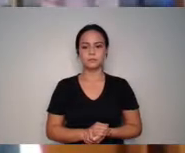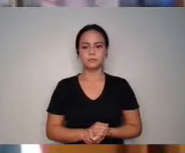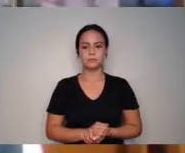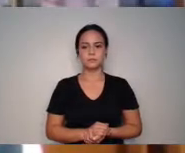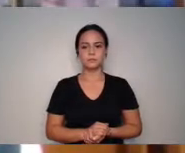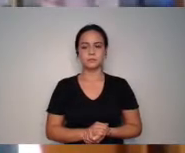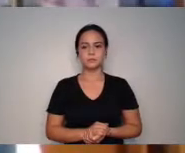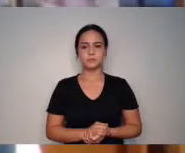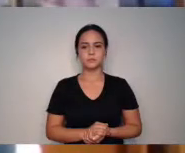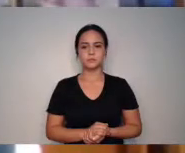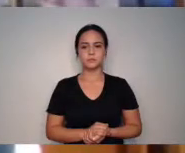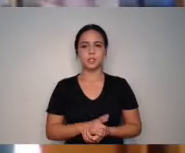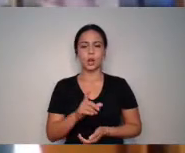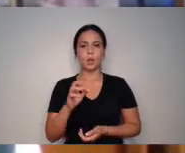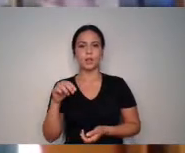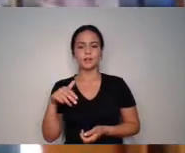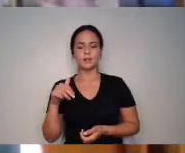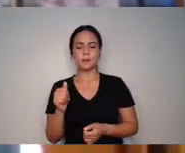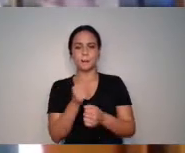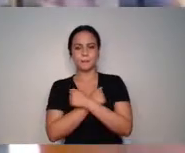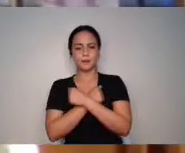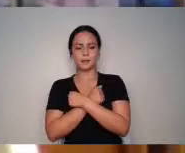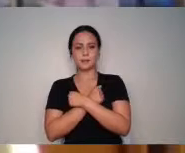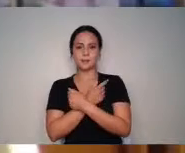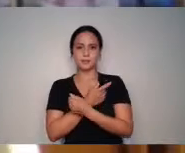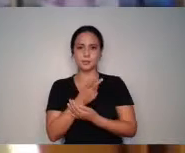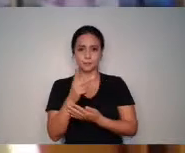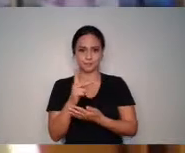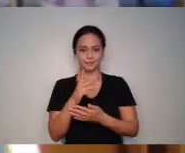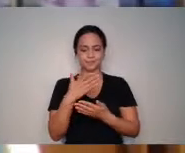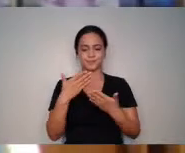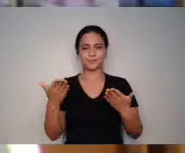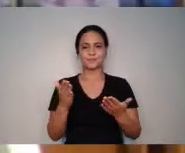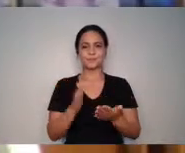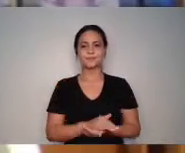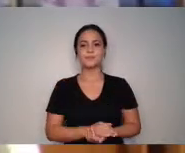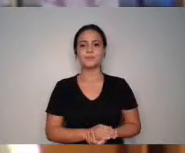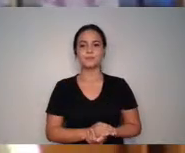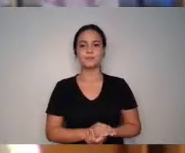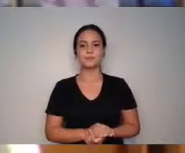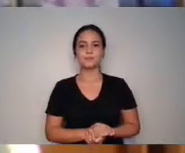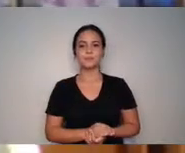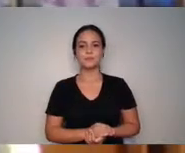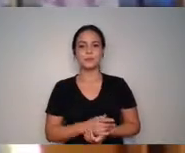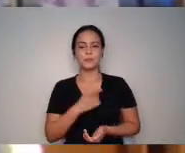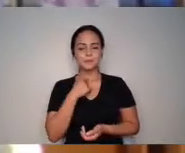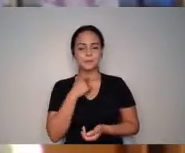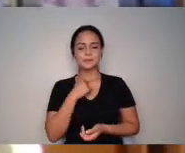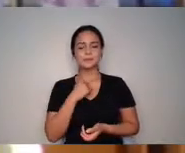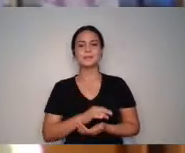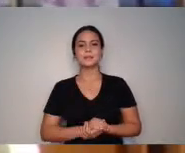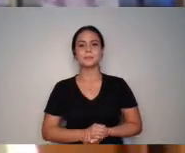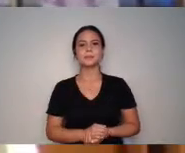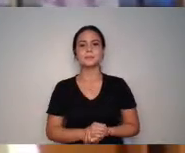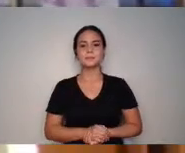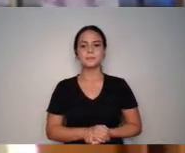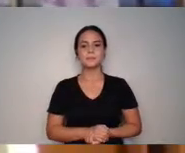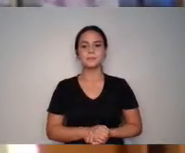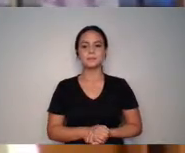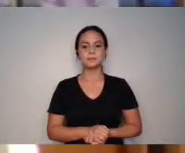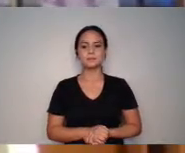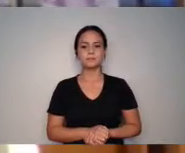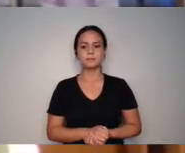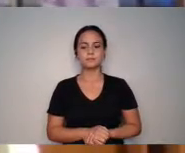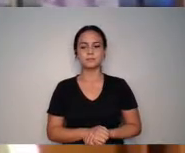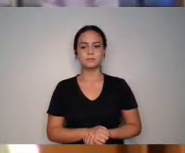Doutora Lorena, abraço para. So, Dr. Lorena, I send you a big hug and thank